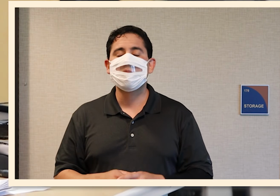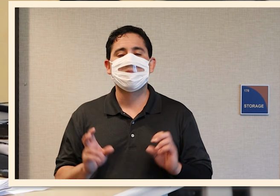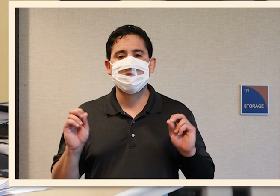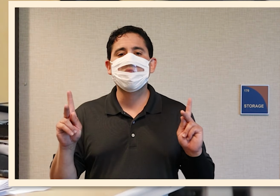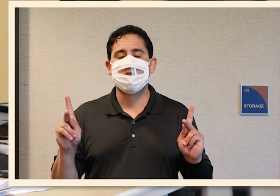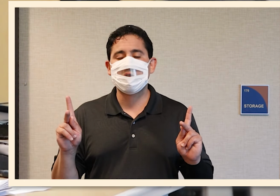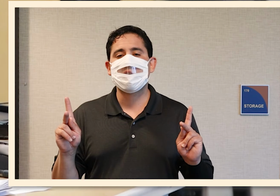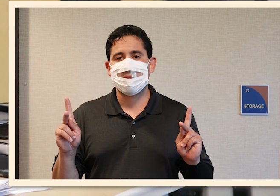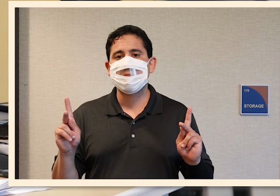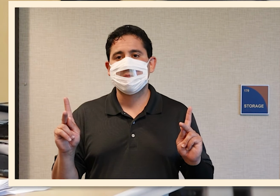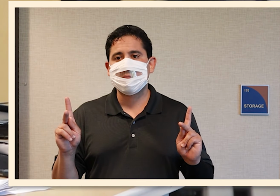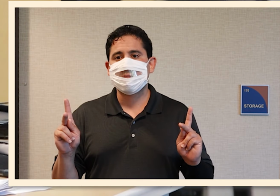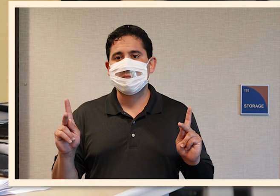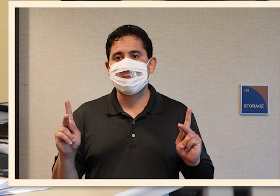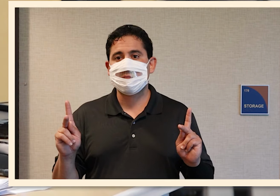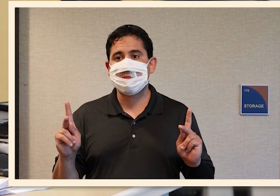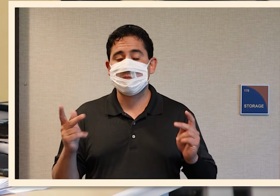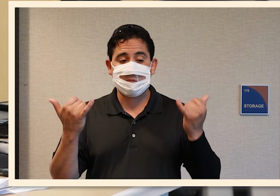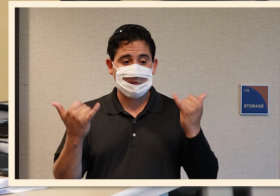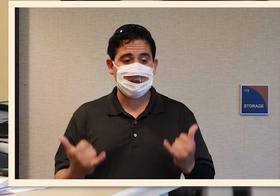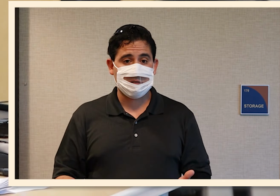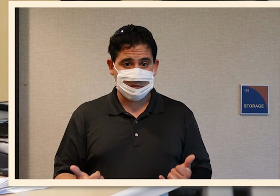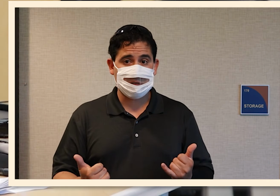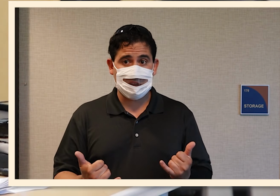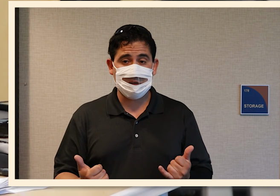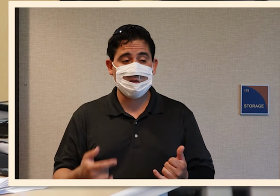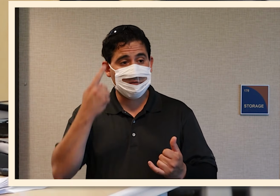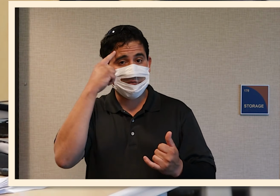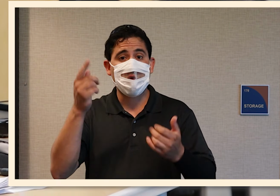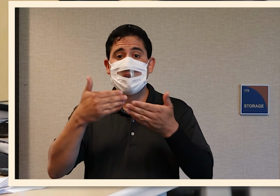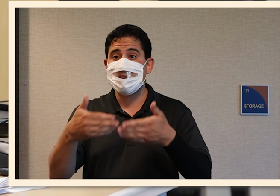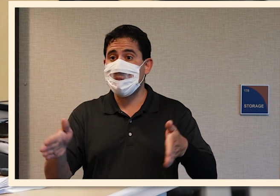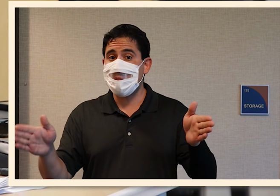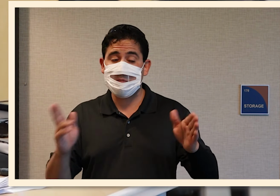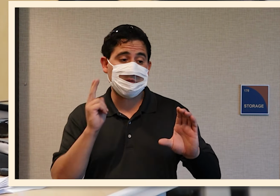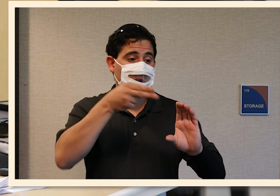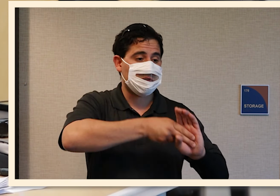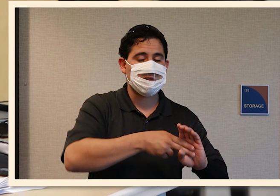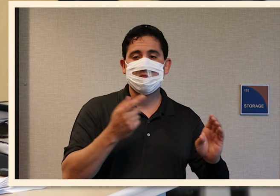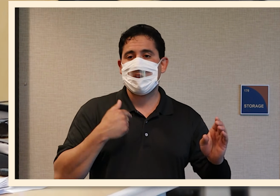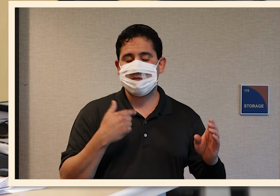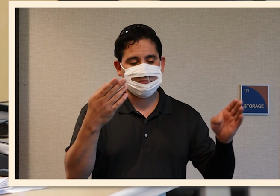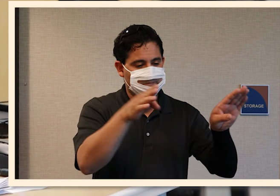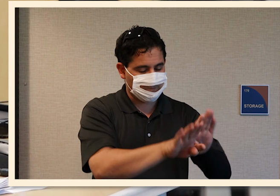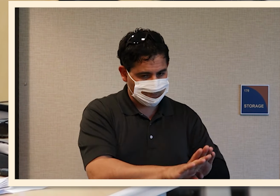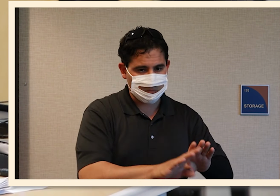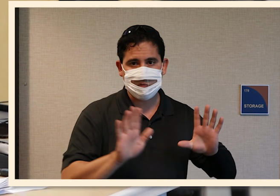Okay, then with that, I'll close the public participation, and board members, up to you.